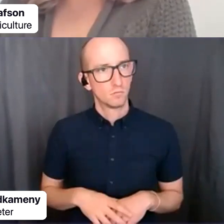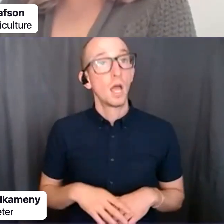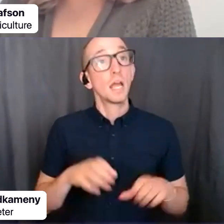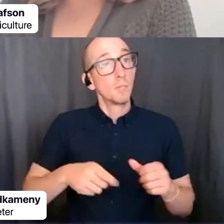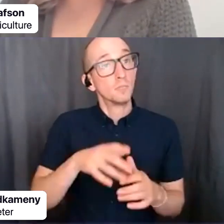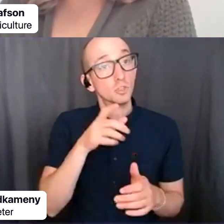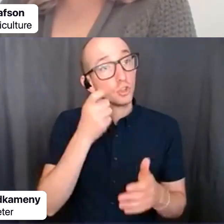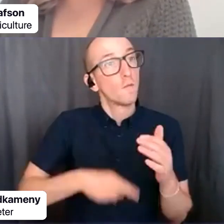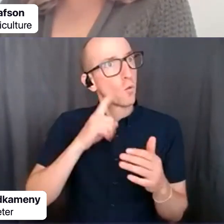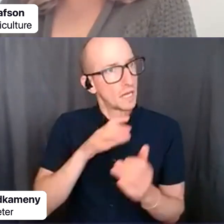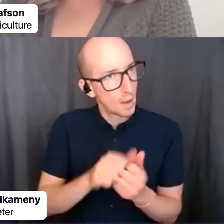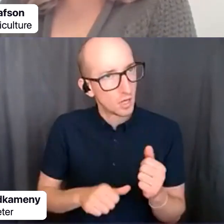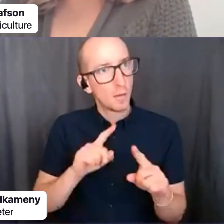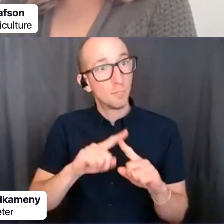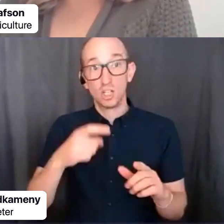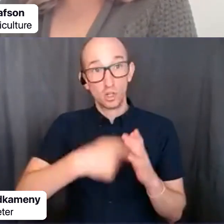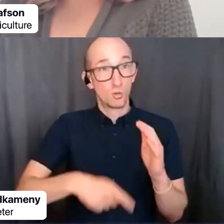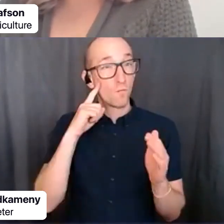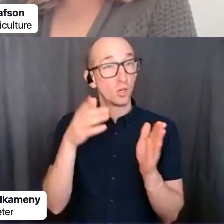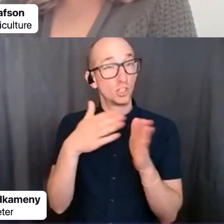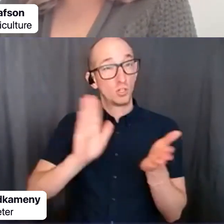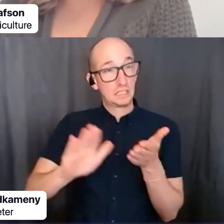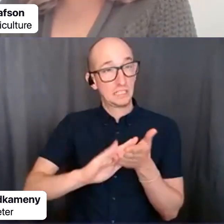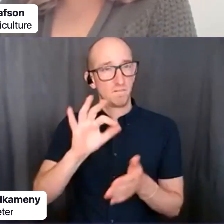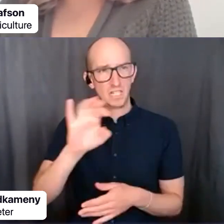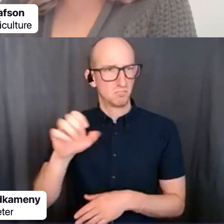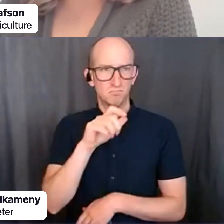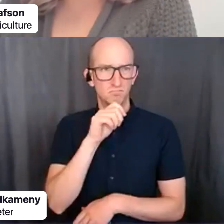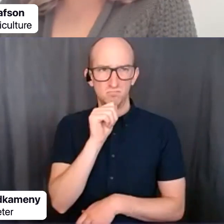cause, but they couldn't be charged a general cleaning fee.